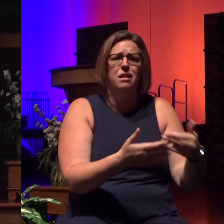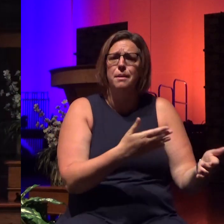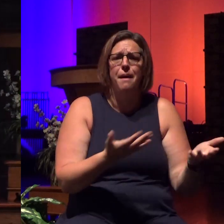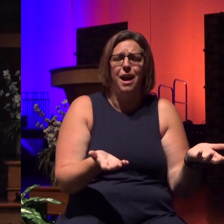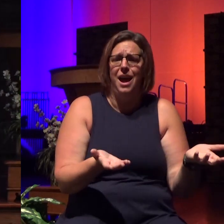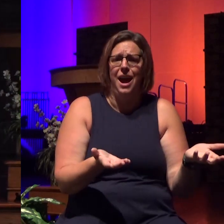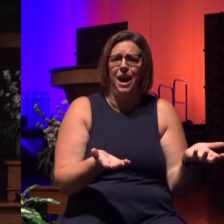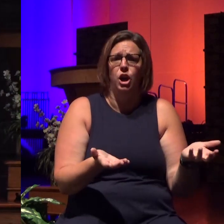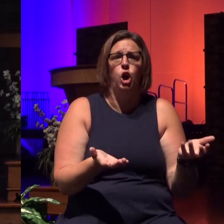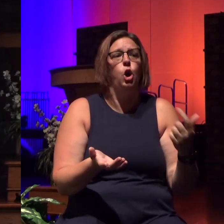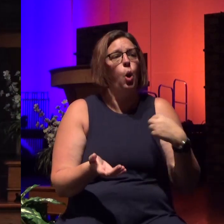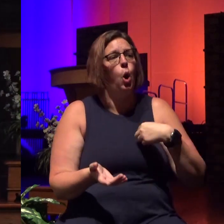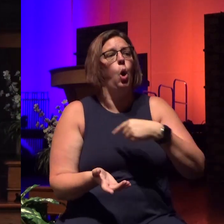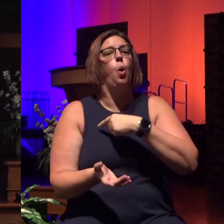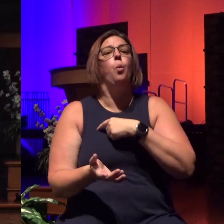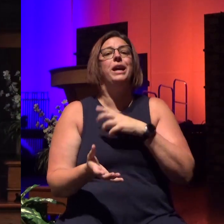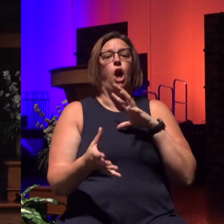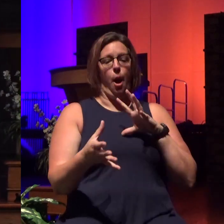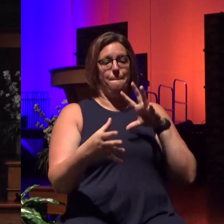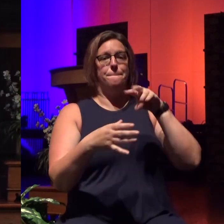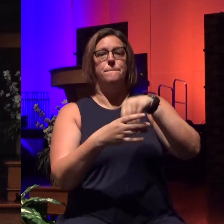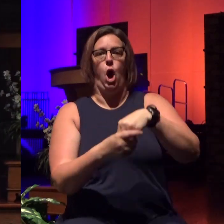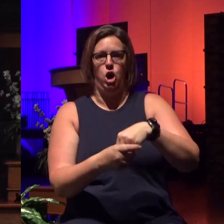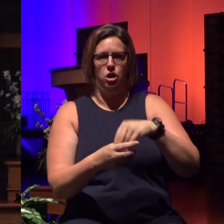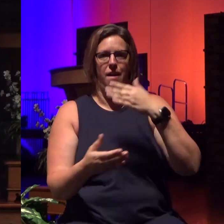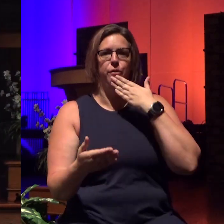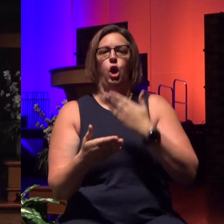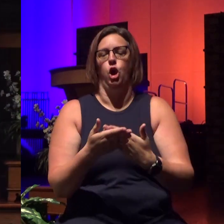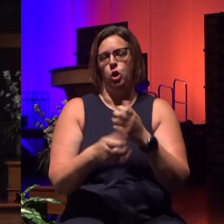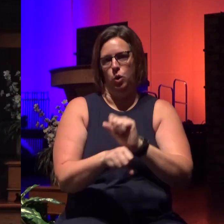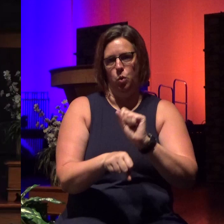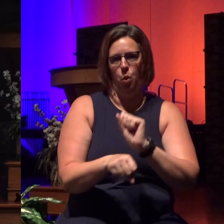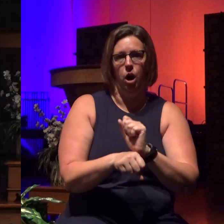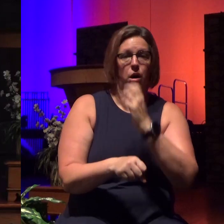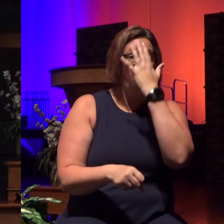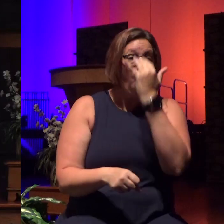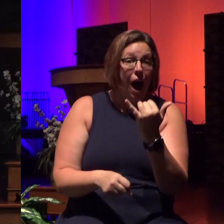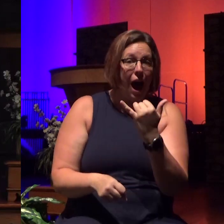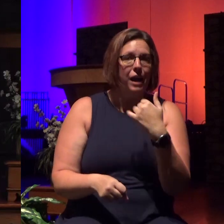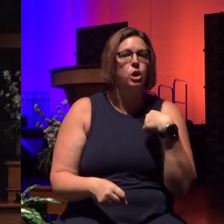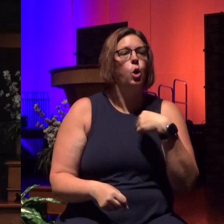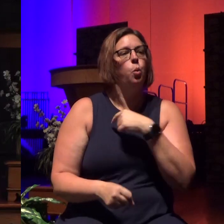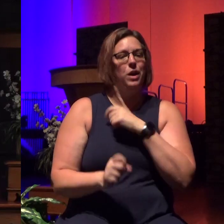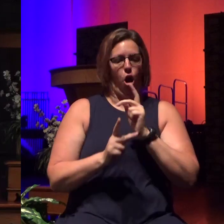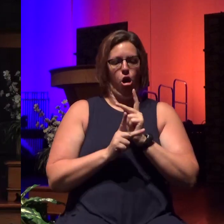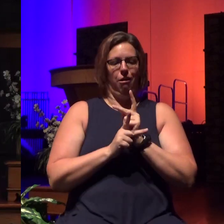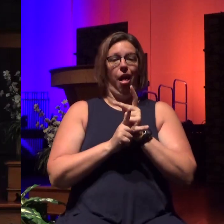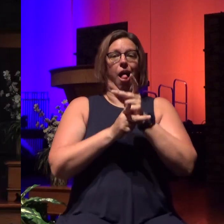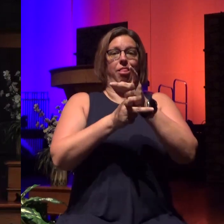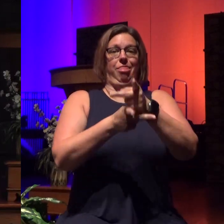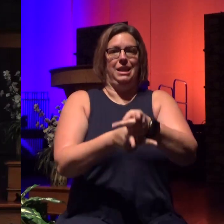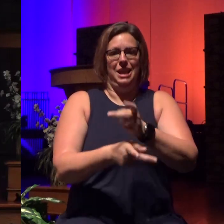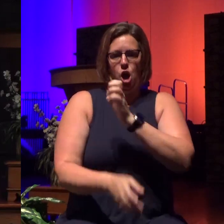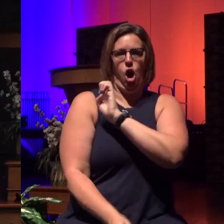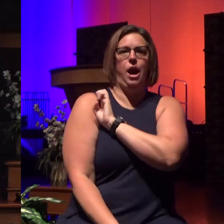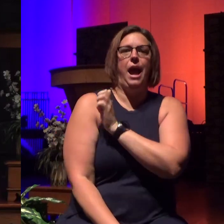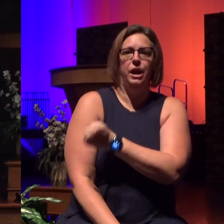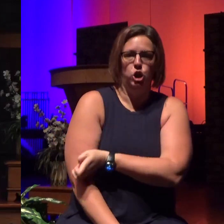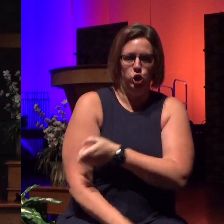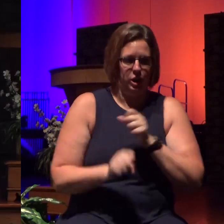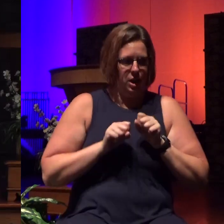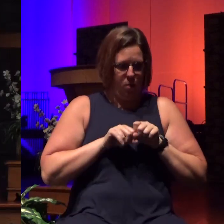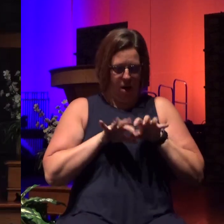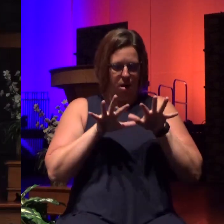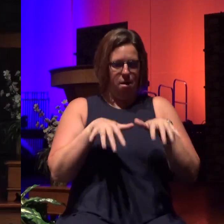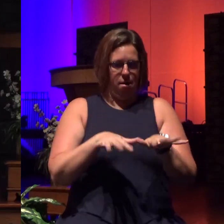part of that good work. And we can know that we can lend our energy and our prayerfulness and our yes to the